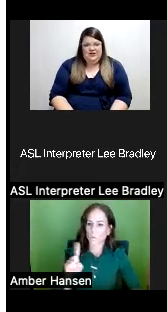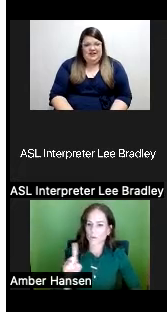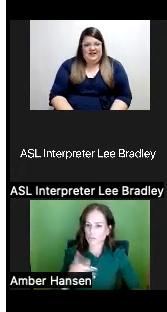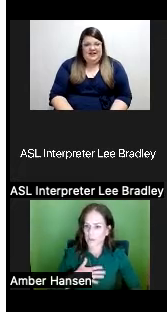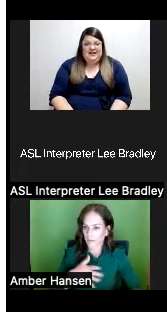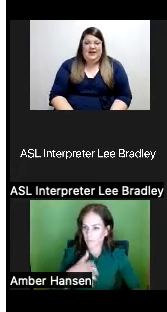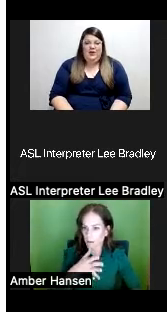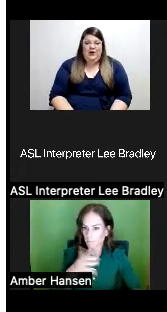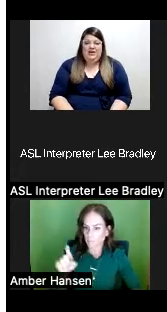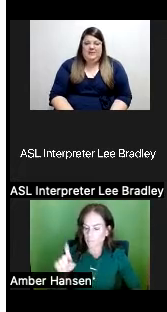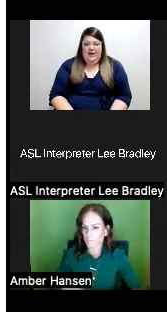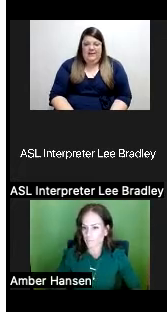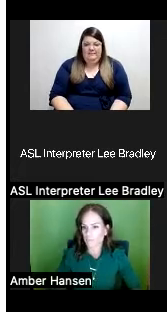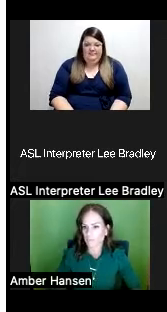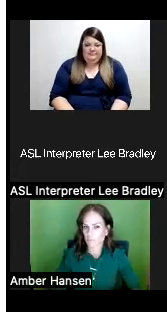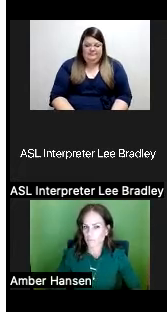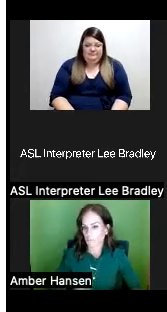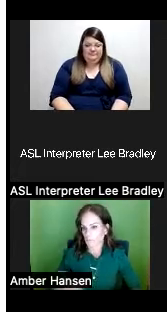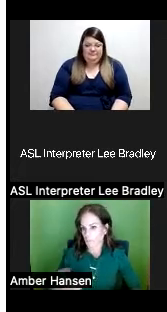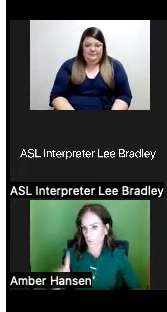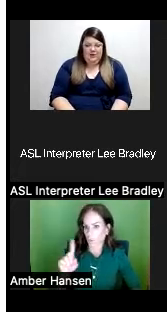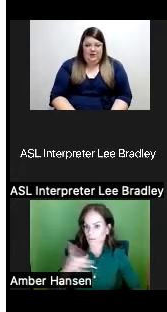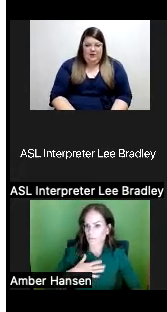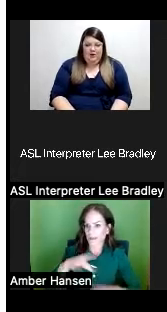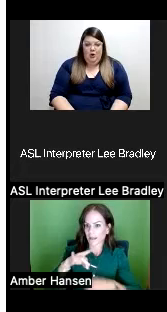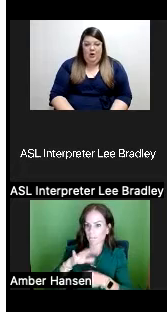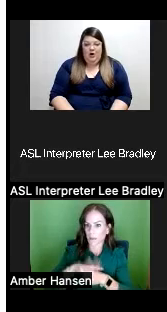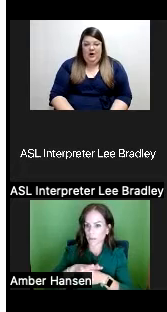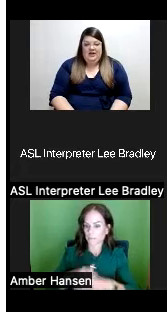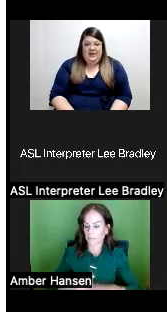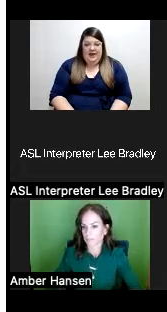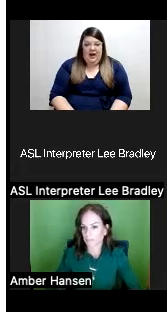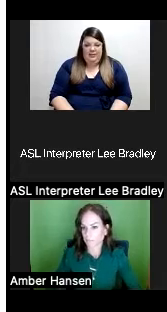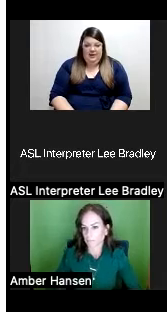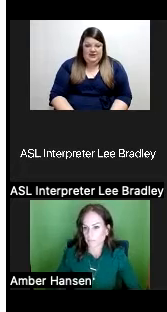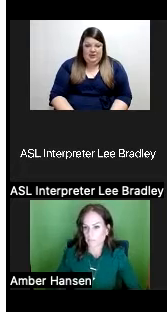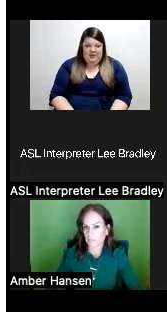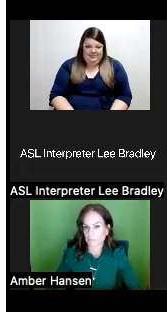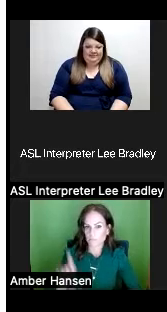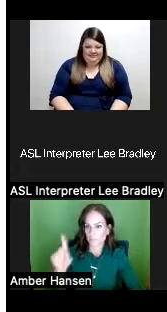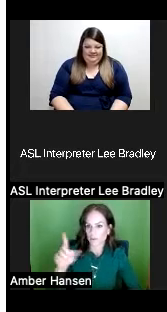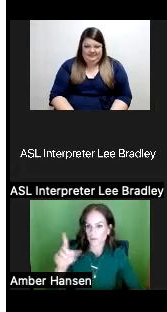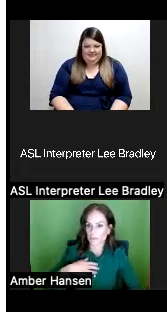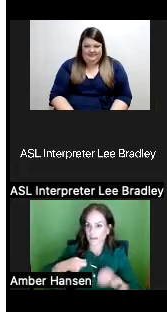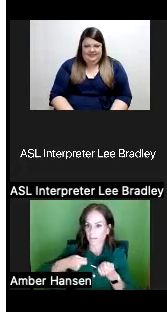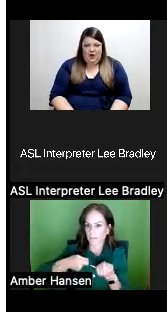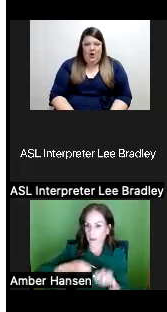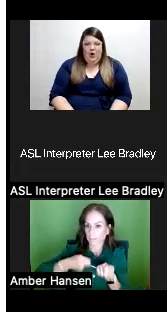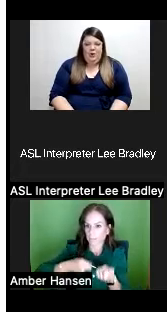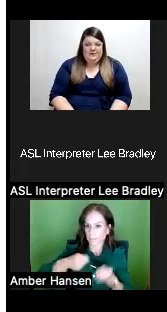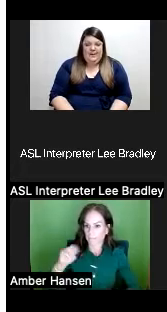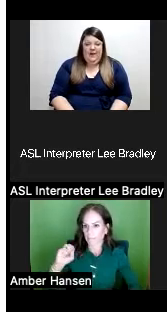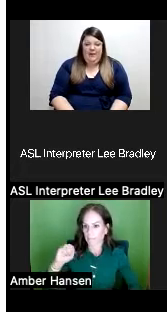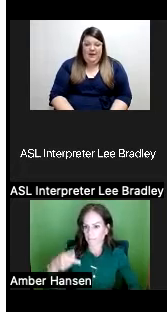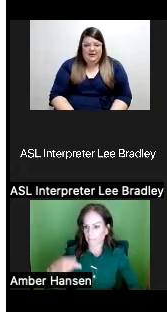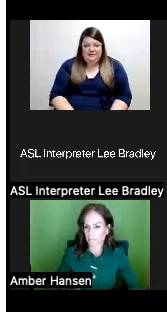Do you think that I said, "Where's my mom?" Or "Where's my pop, my soda pop?" or